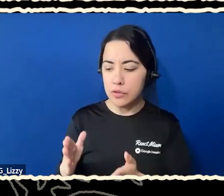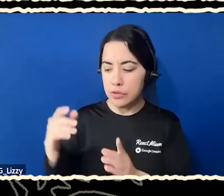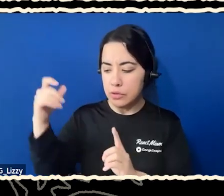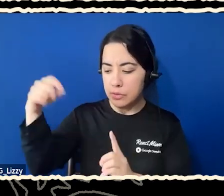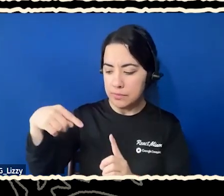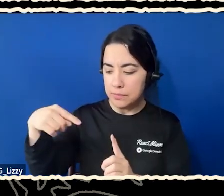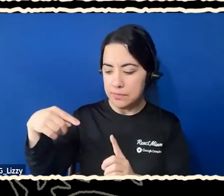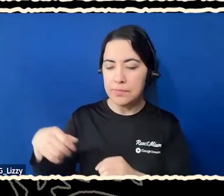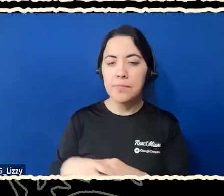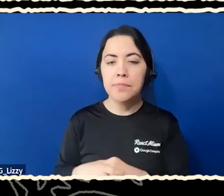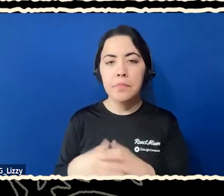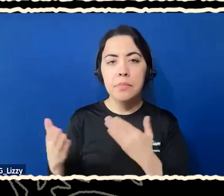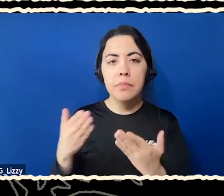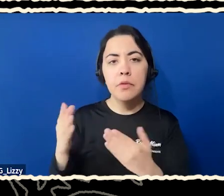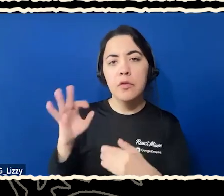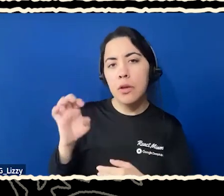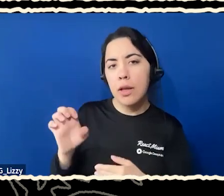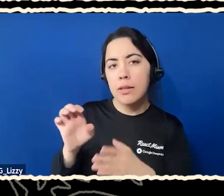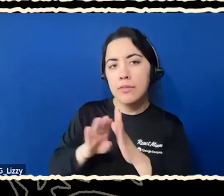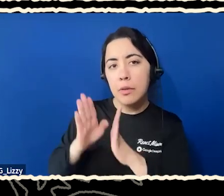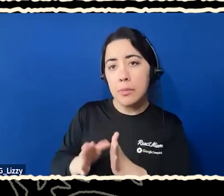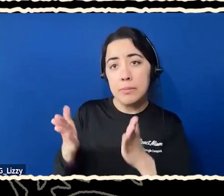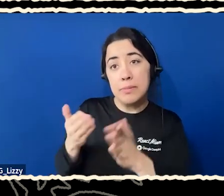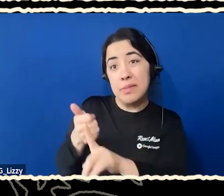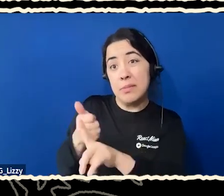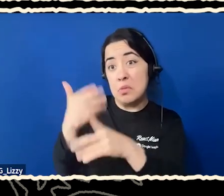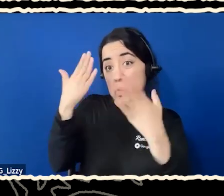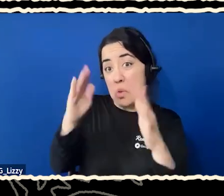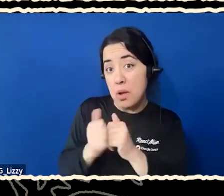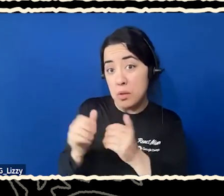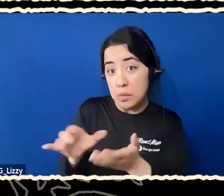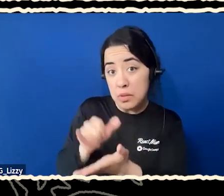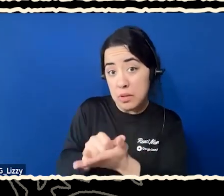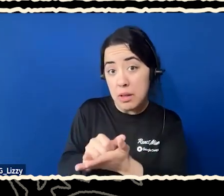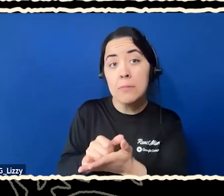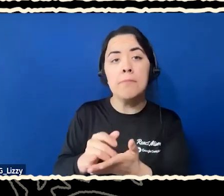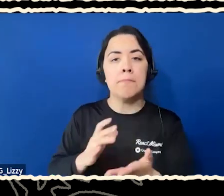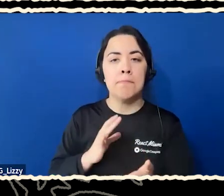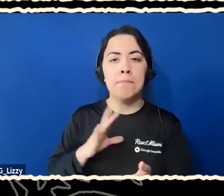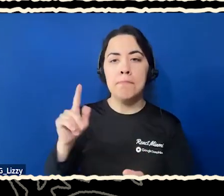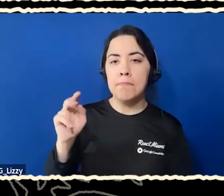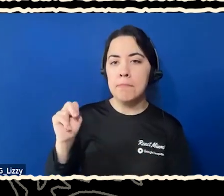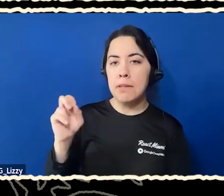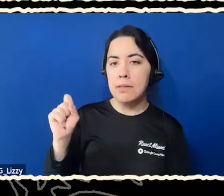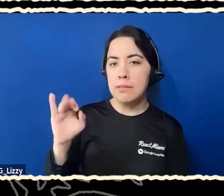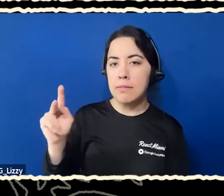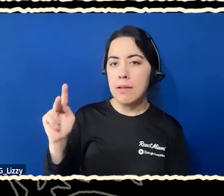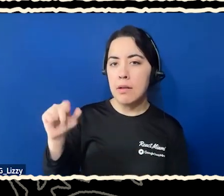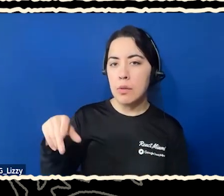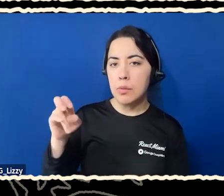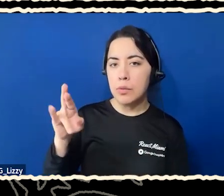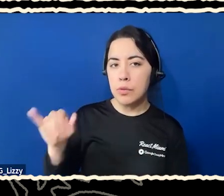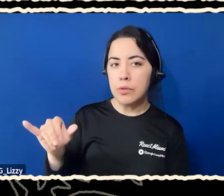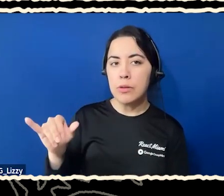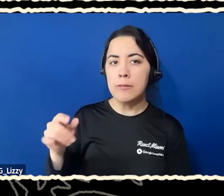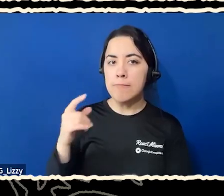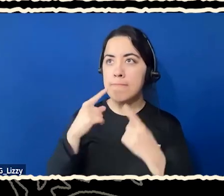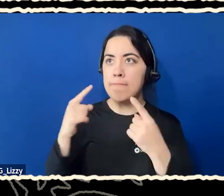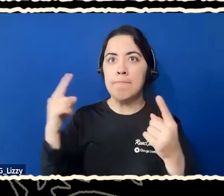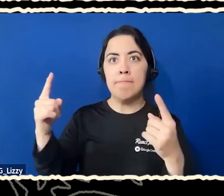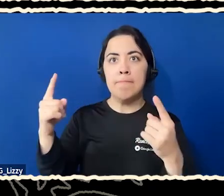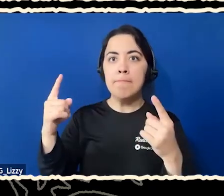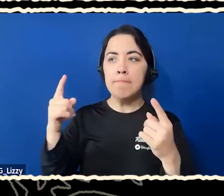Maybe front-end developers don't know how. So TanStack Query is known for its powerful data fetching and